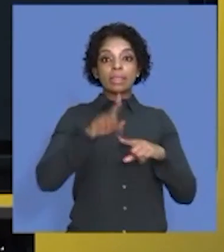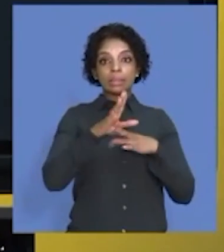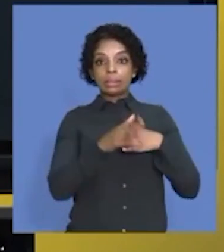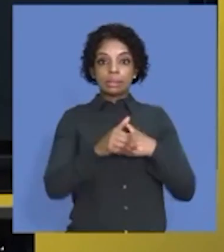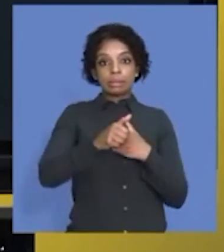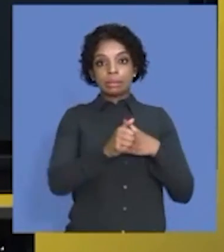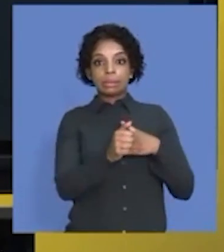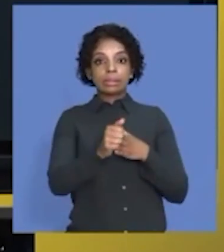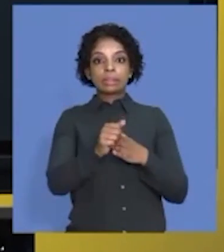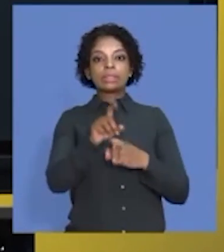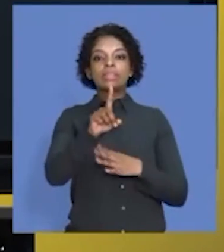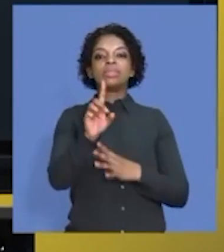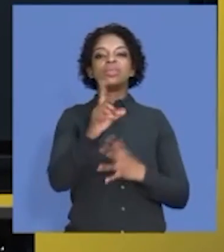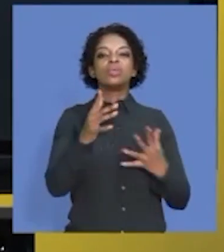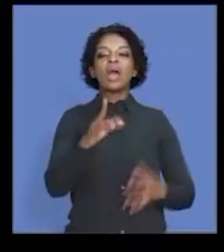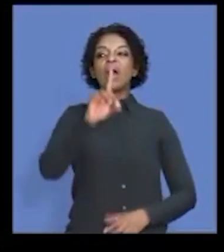1,725,500. Okay.